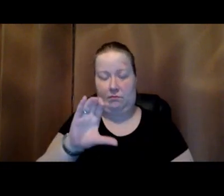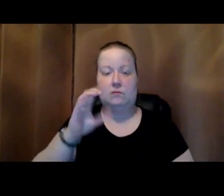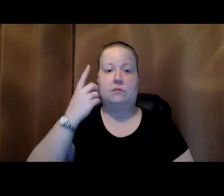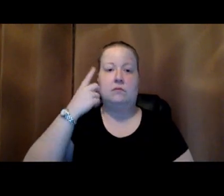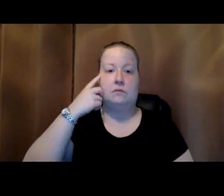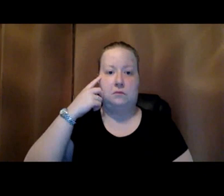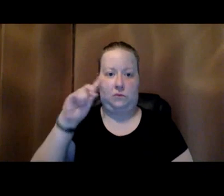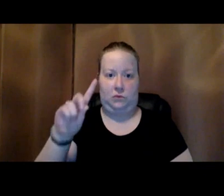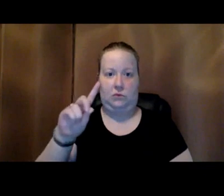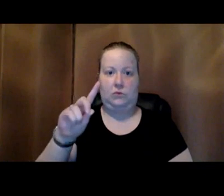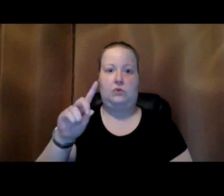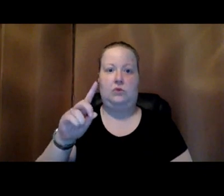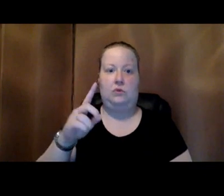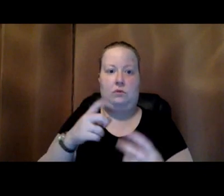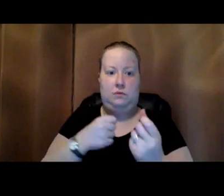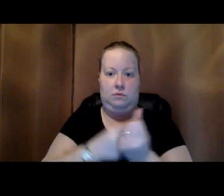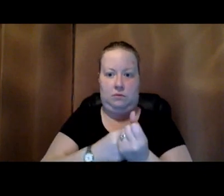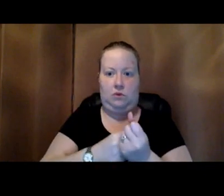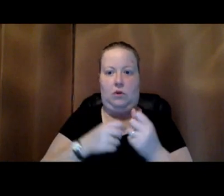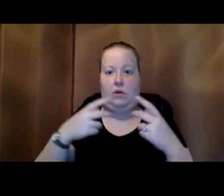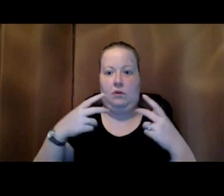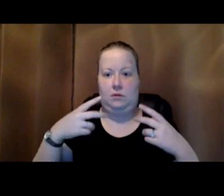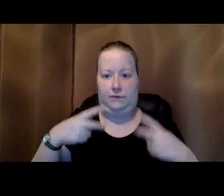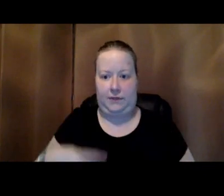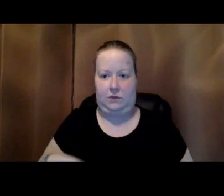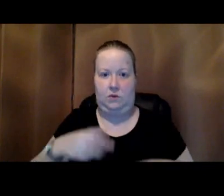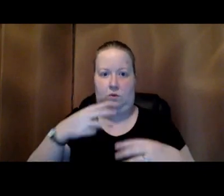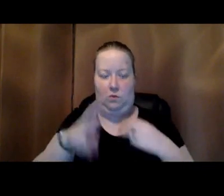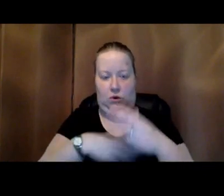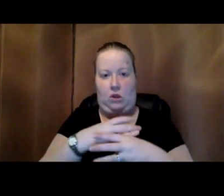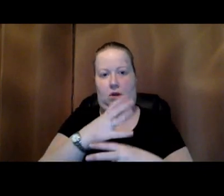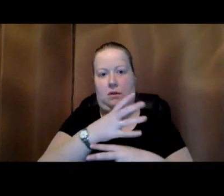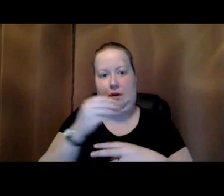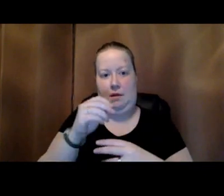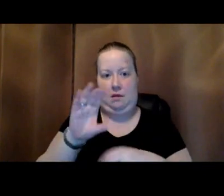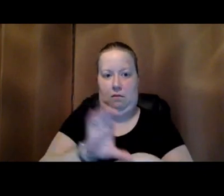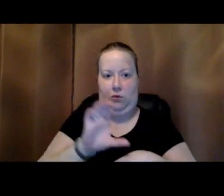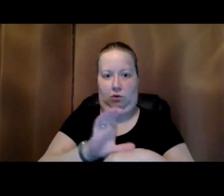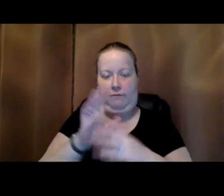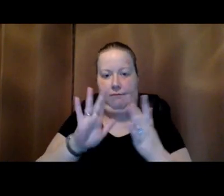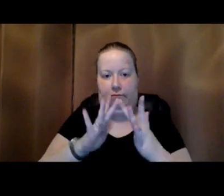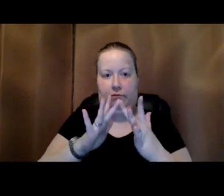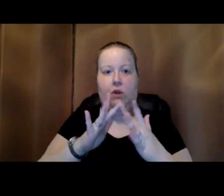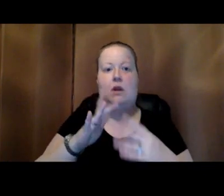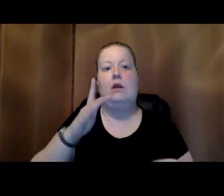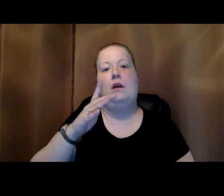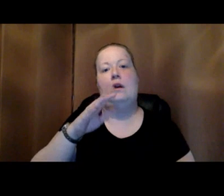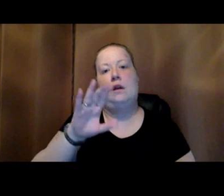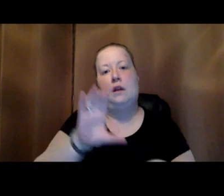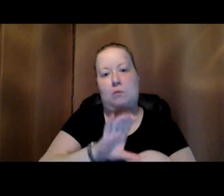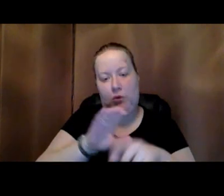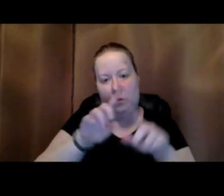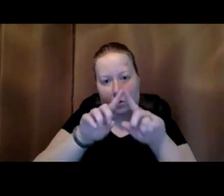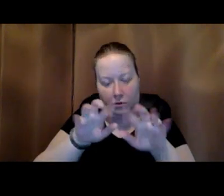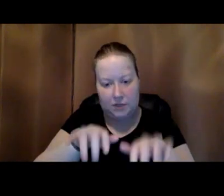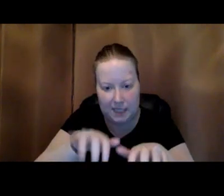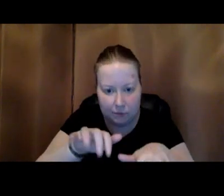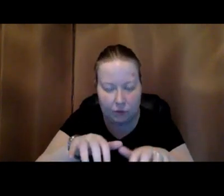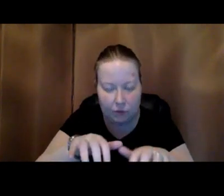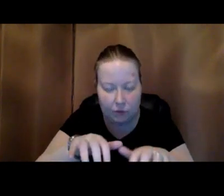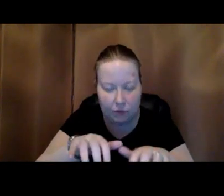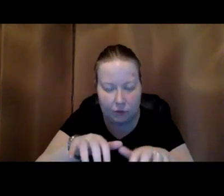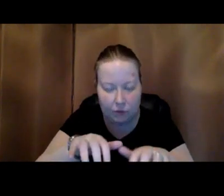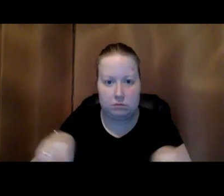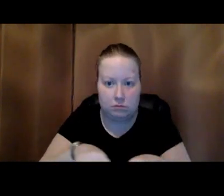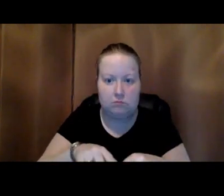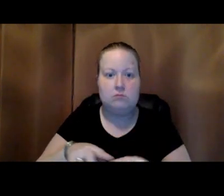world of the computer. The keyboard and the mouse and the LCD monitor that I'm using right now